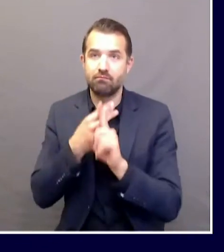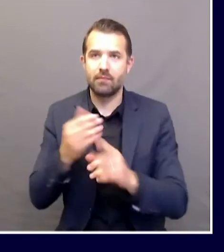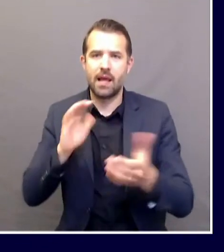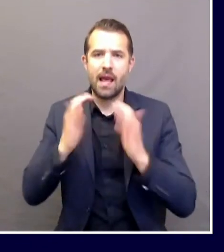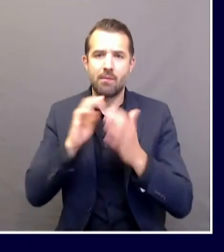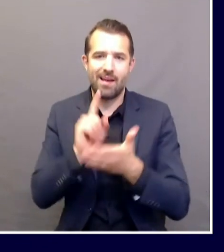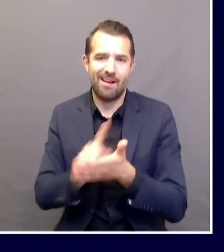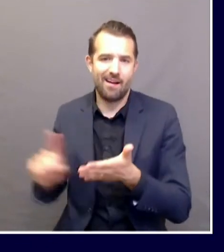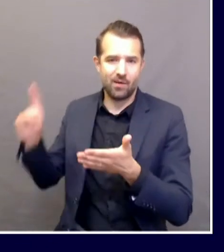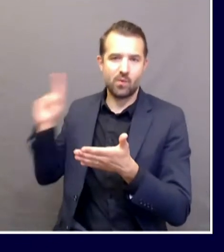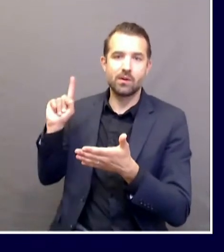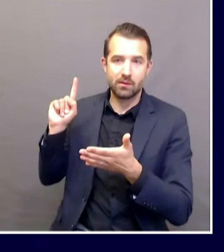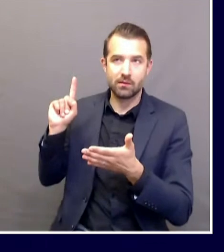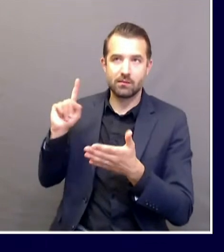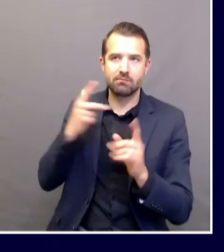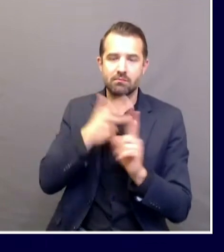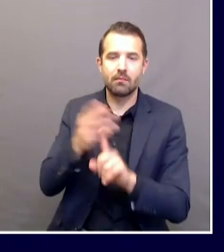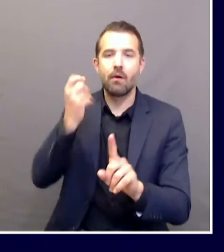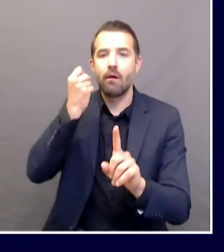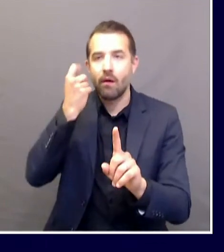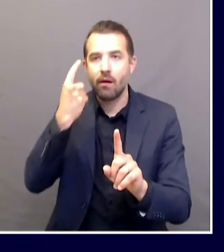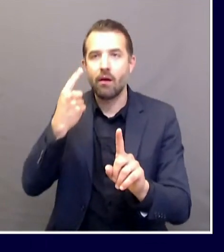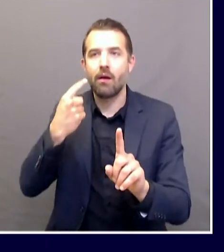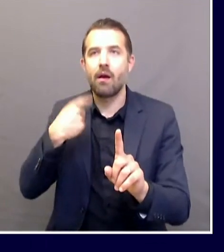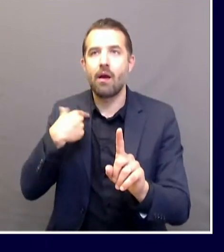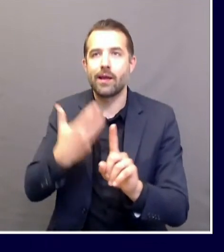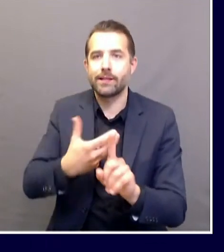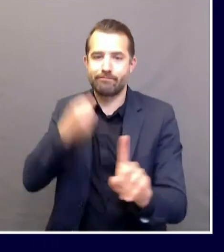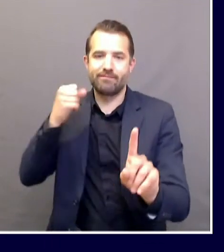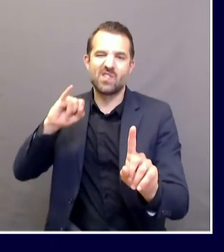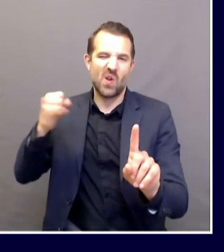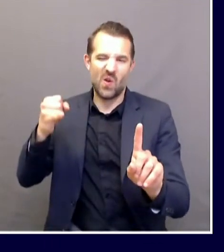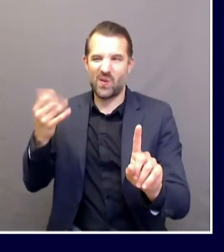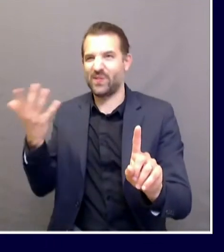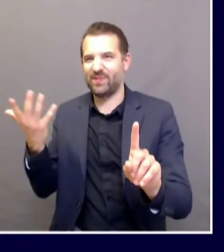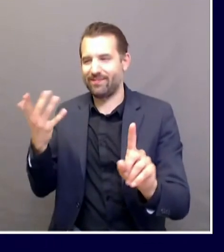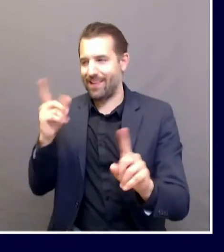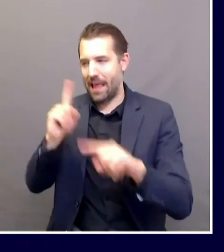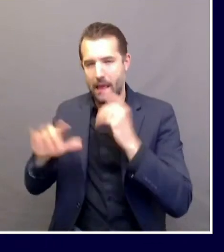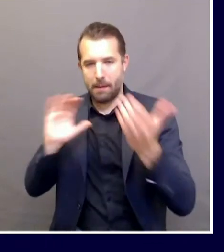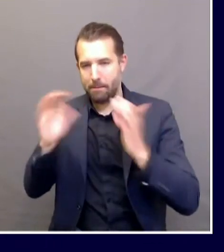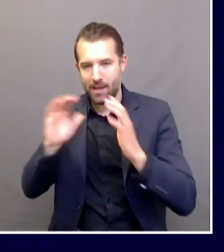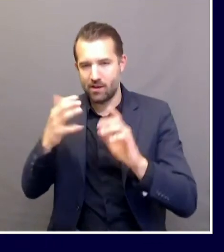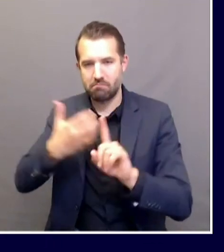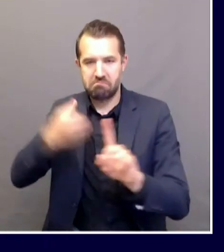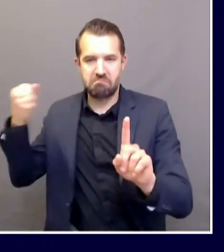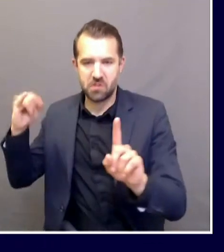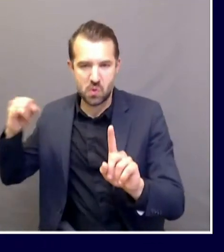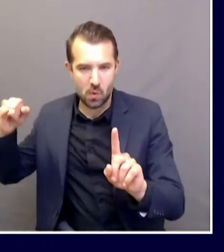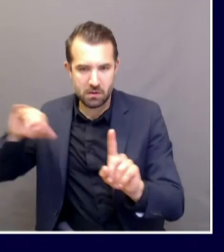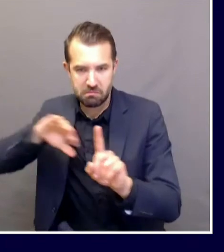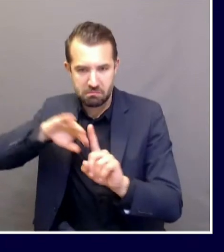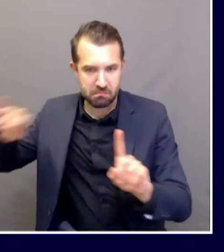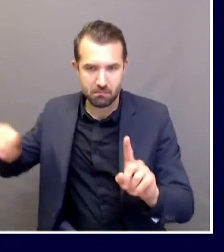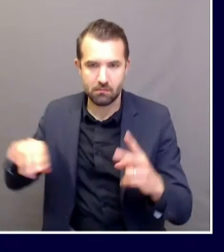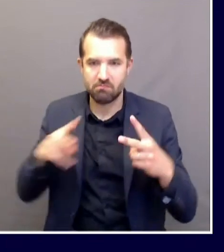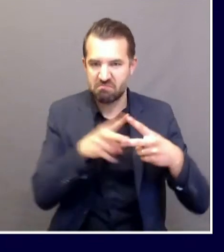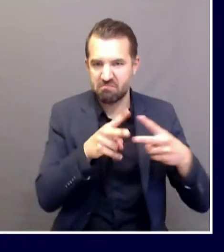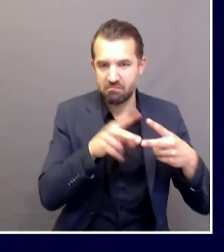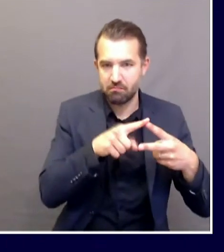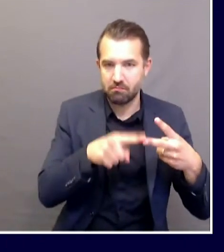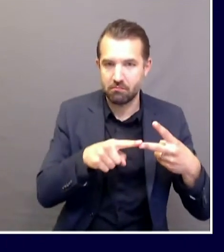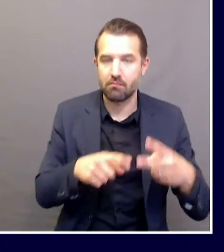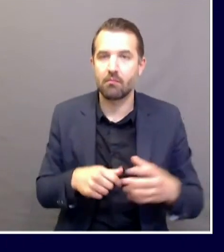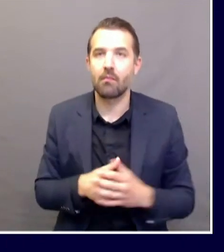to compare Moderna, Pfizer in those 2 weeks. And there was fewer dose, about, a